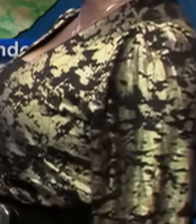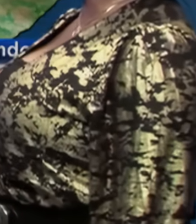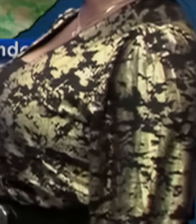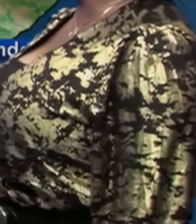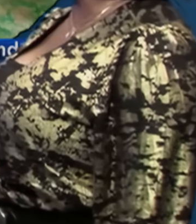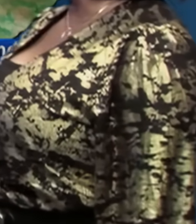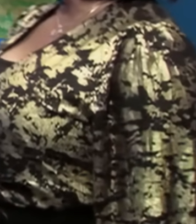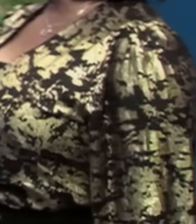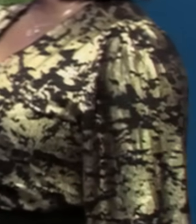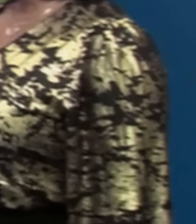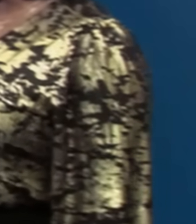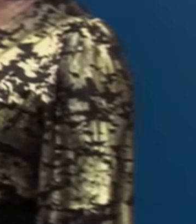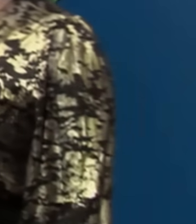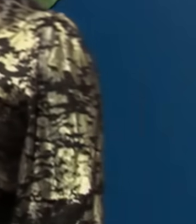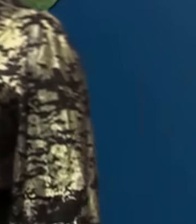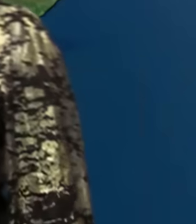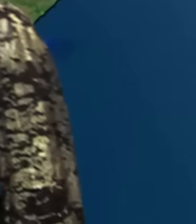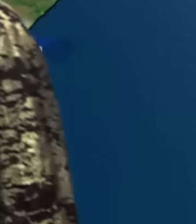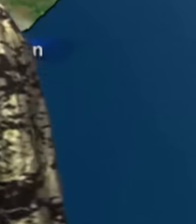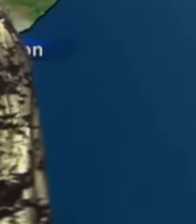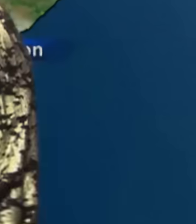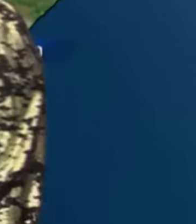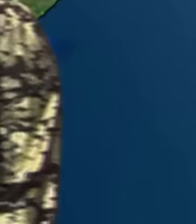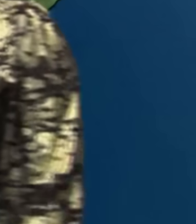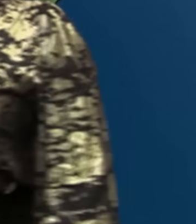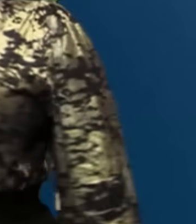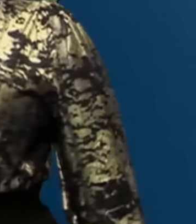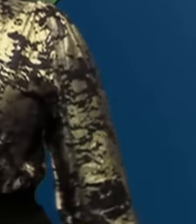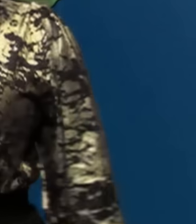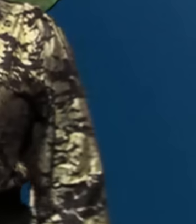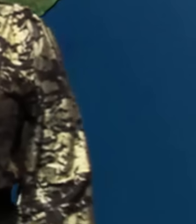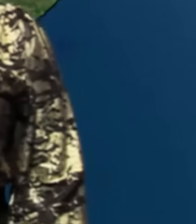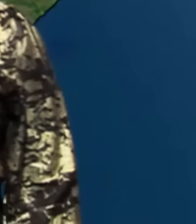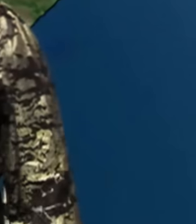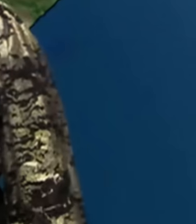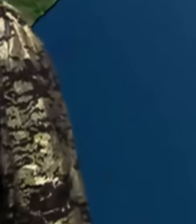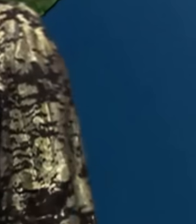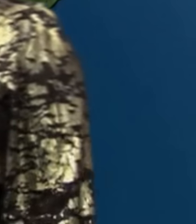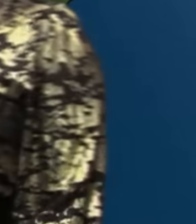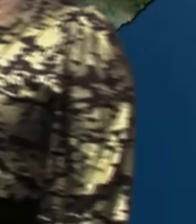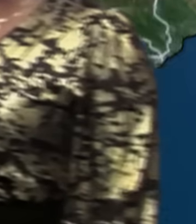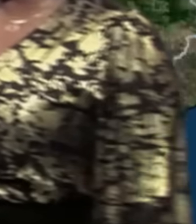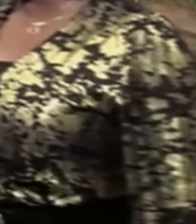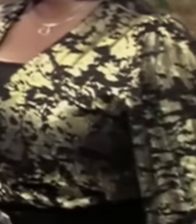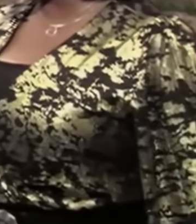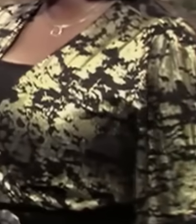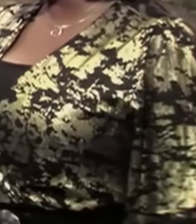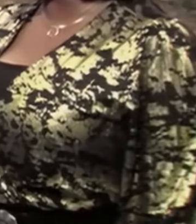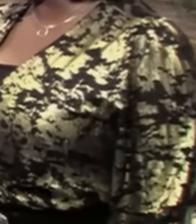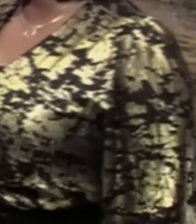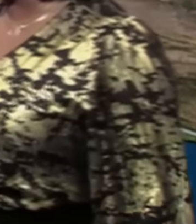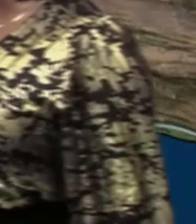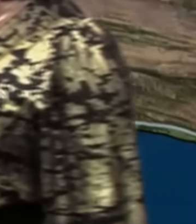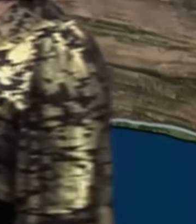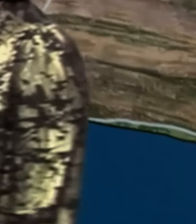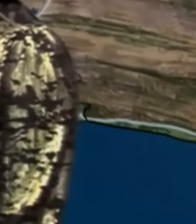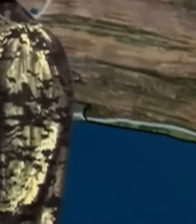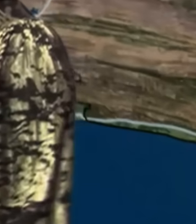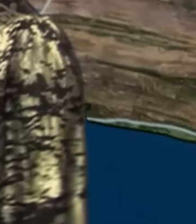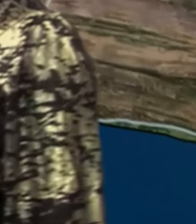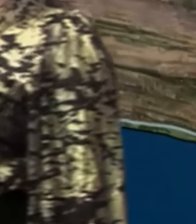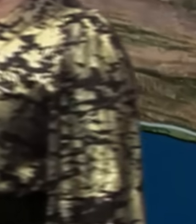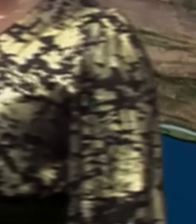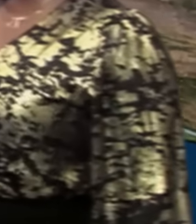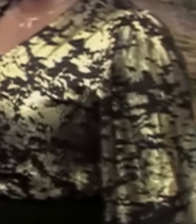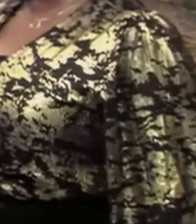ruthetše ka tše 20 nne a re lebelela jwalo gona go tsebega o tla be ntše go ruthetše le gona ka tše 20 go provinceng ya rena ya Western Cape ya re lebelela wena